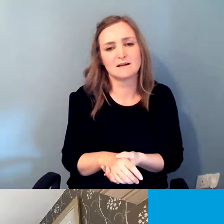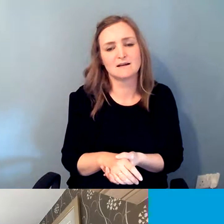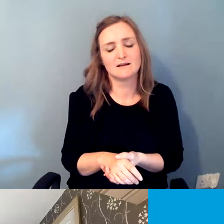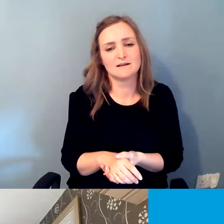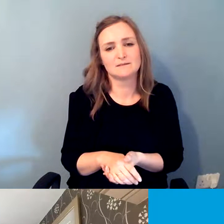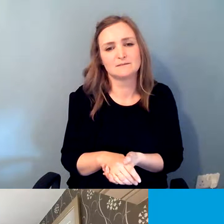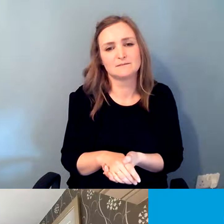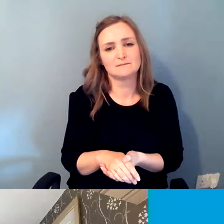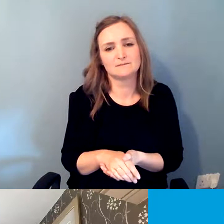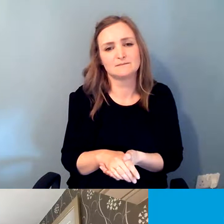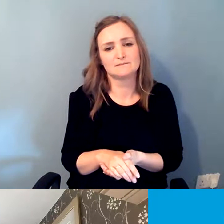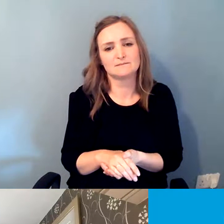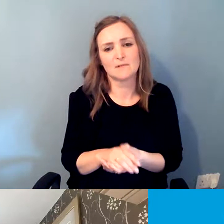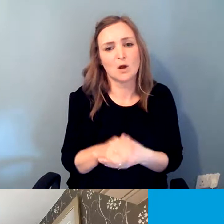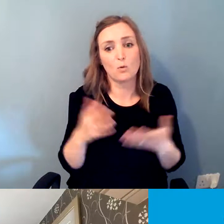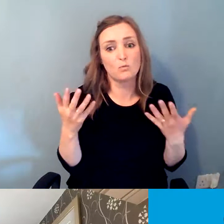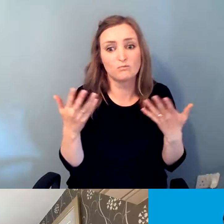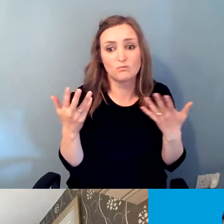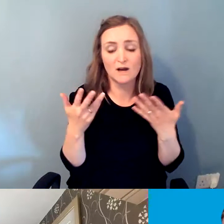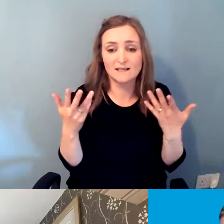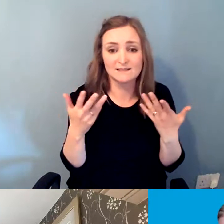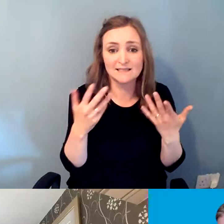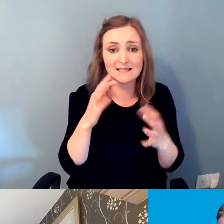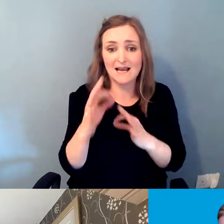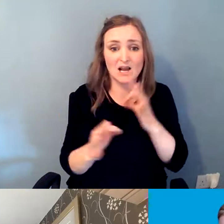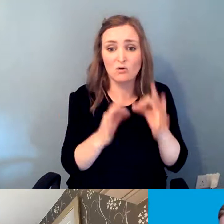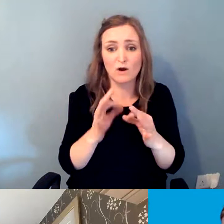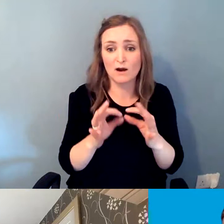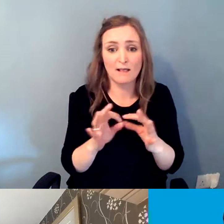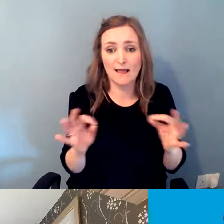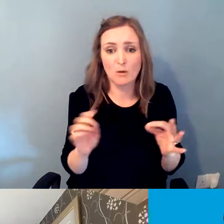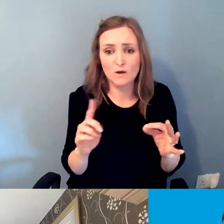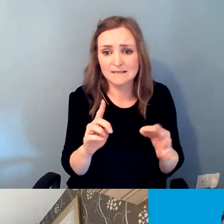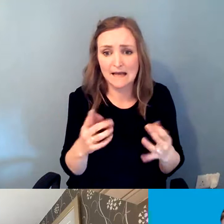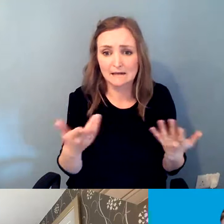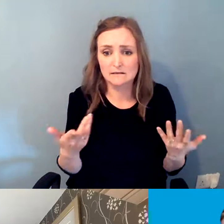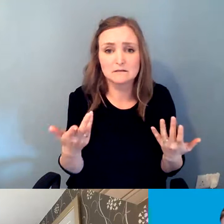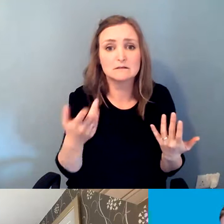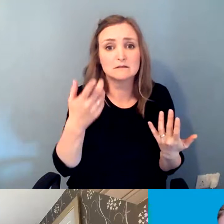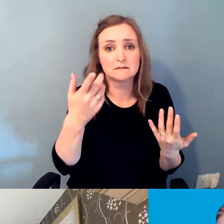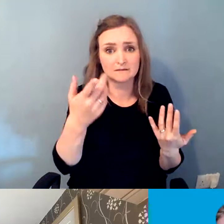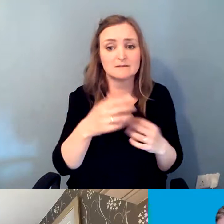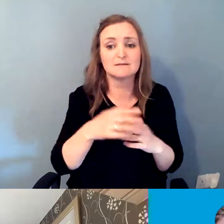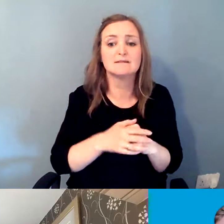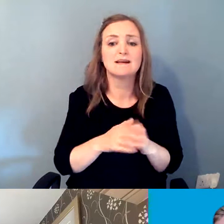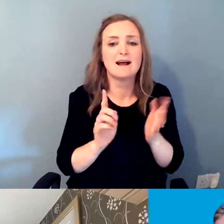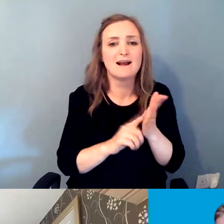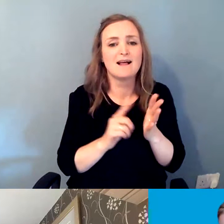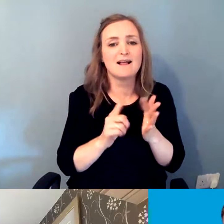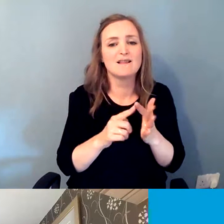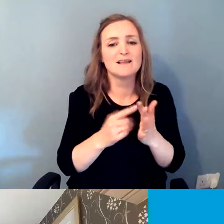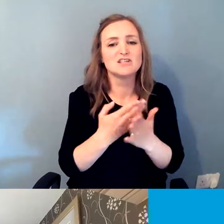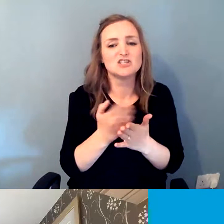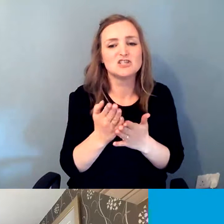Where's the inquiry line? Lee, are you able to share that? There you go. I can see I'll just put,